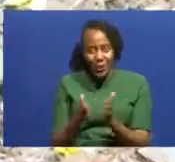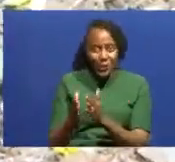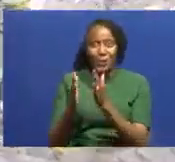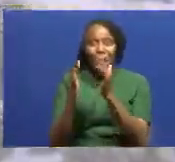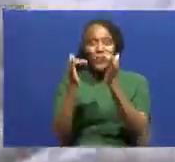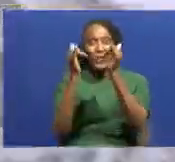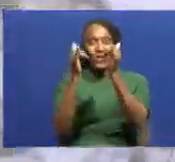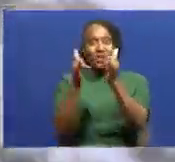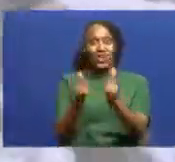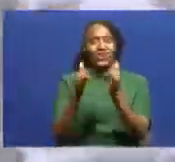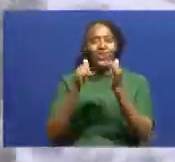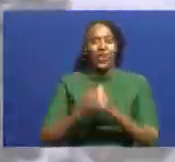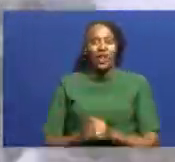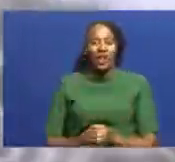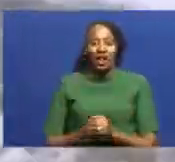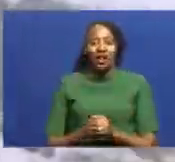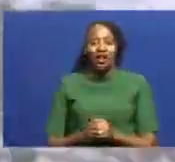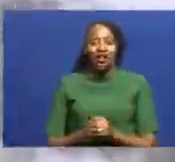renewal.